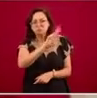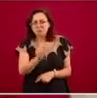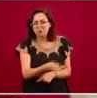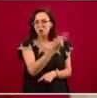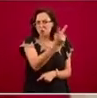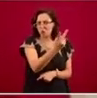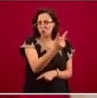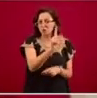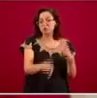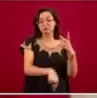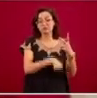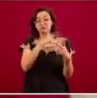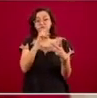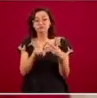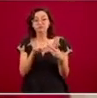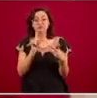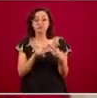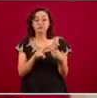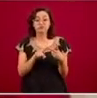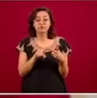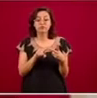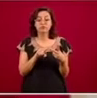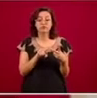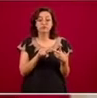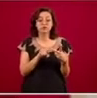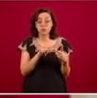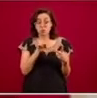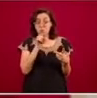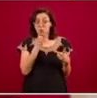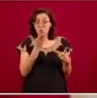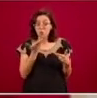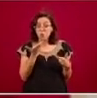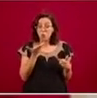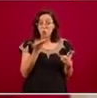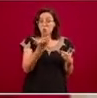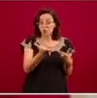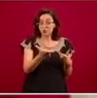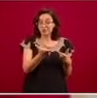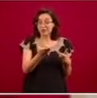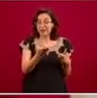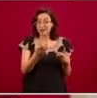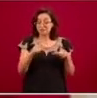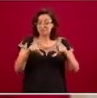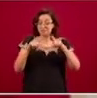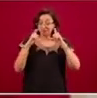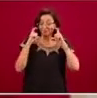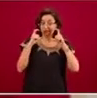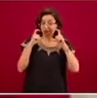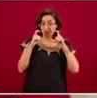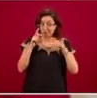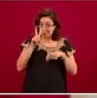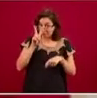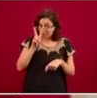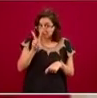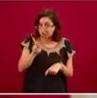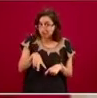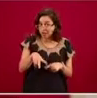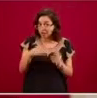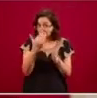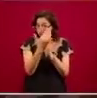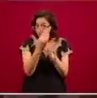investigate what's happening within your medical unit. Number 2, make sure that your expectation regarding the